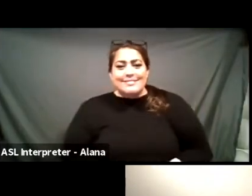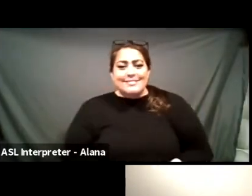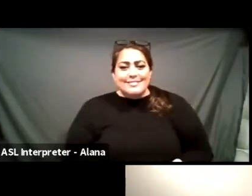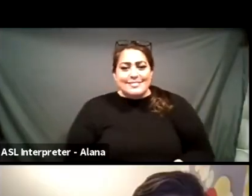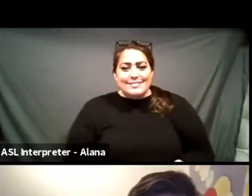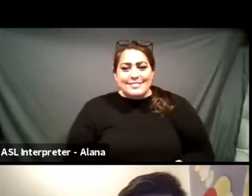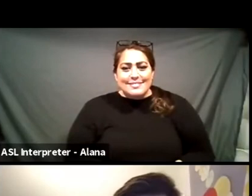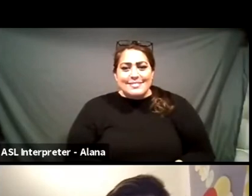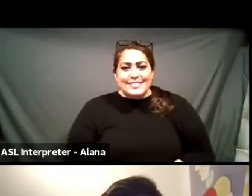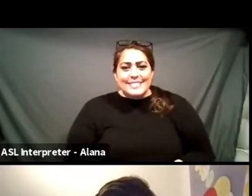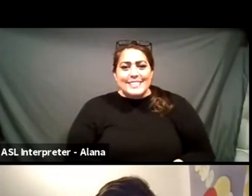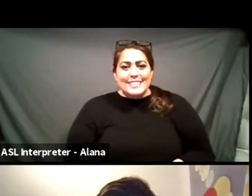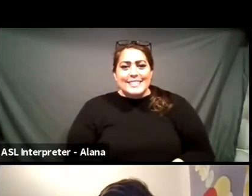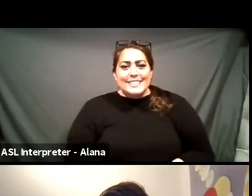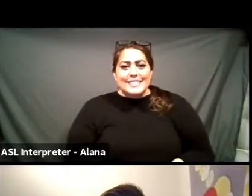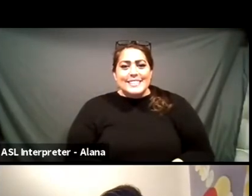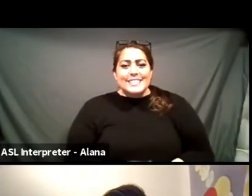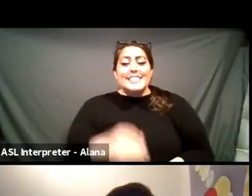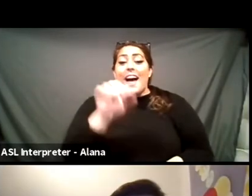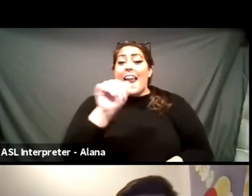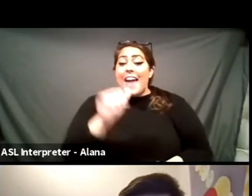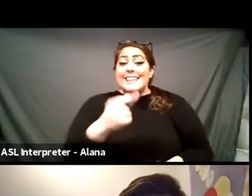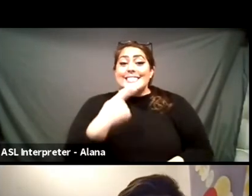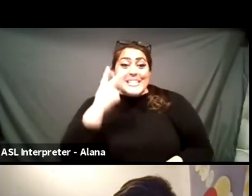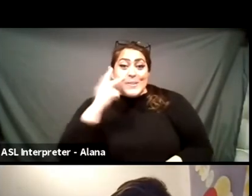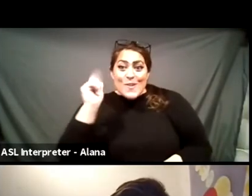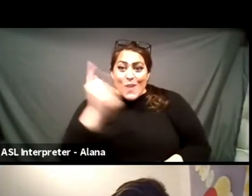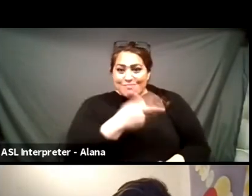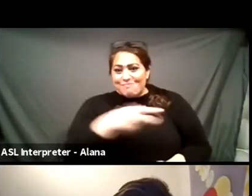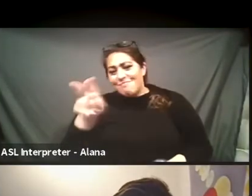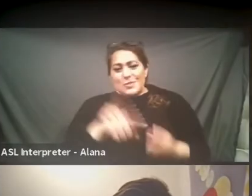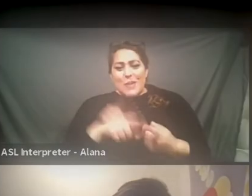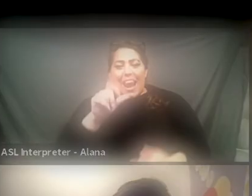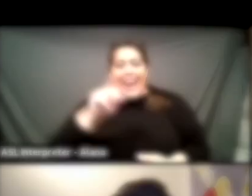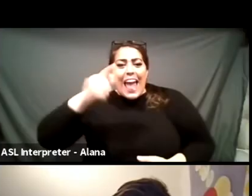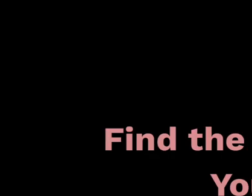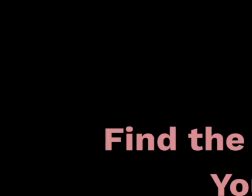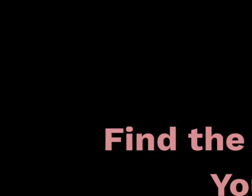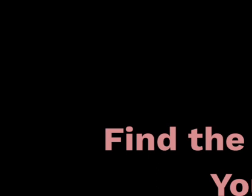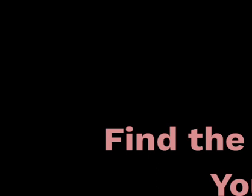See you all in the lounge and soon, really soon.